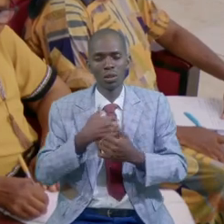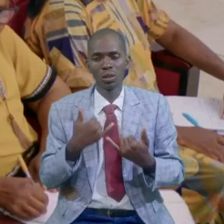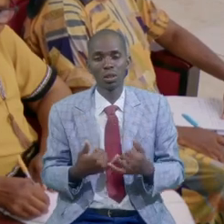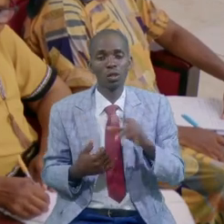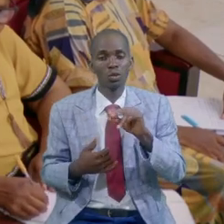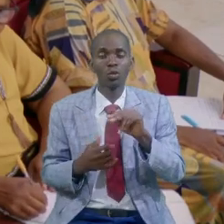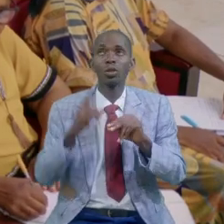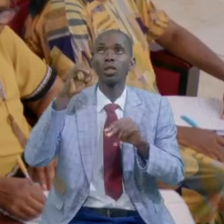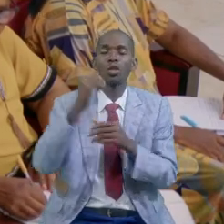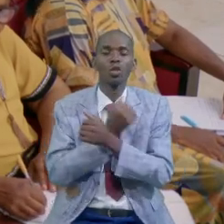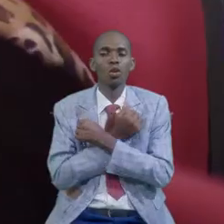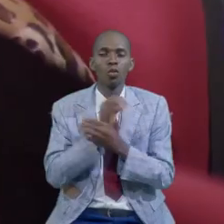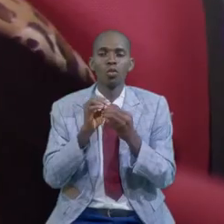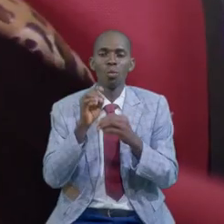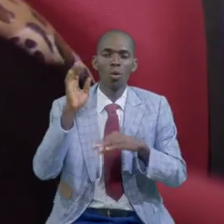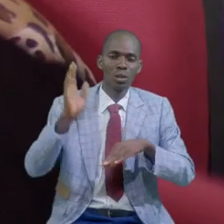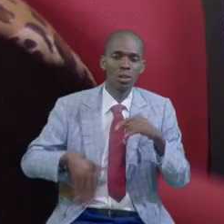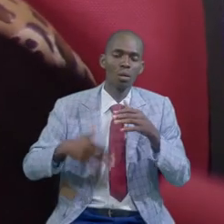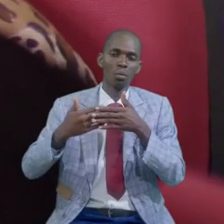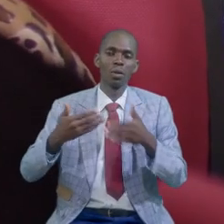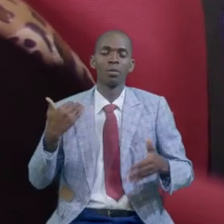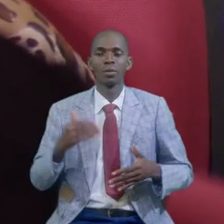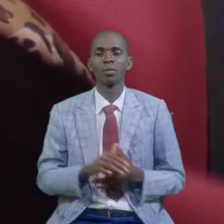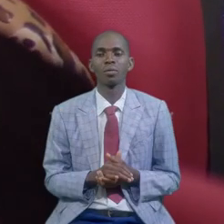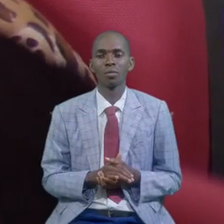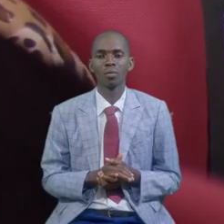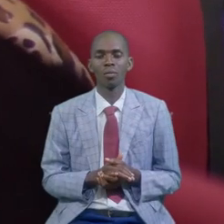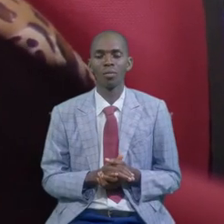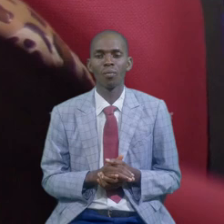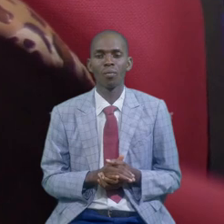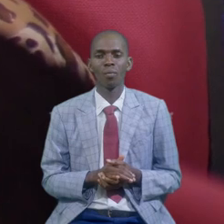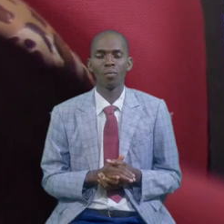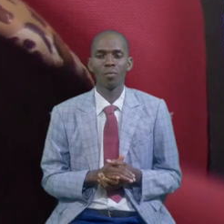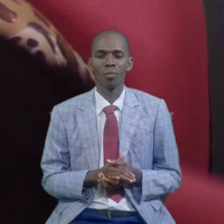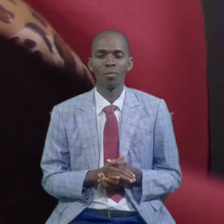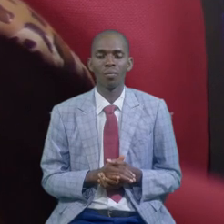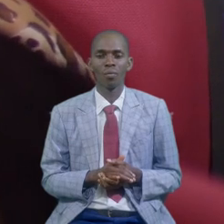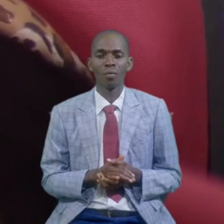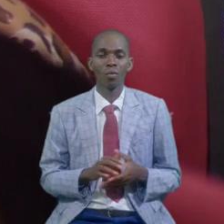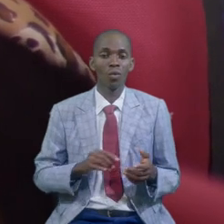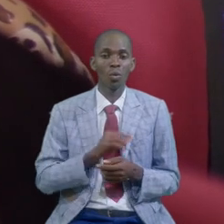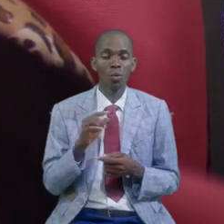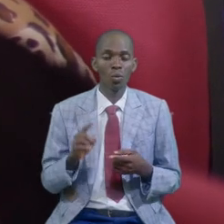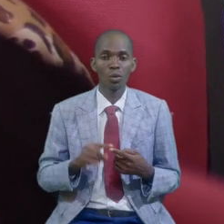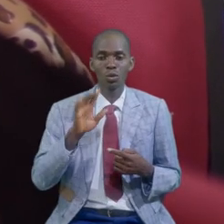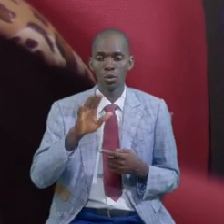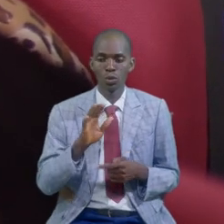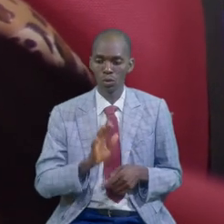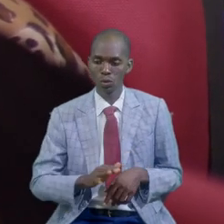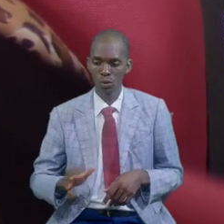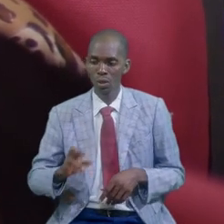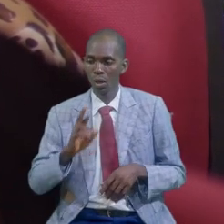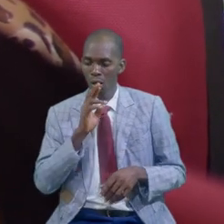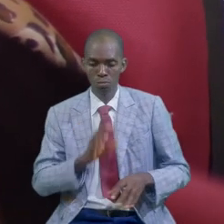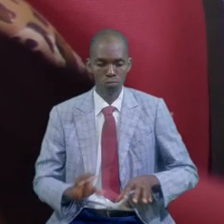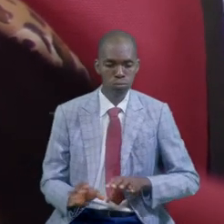than ever before. How do you care for your children when your children are active and when they are running up